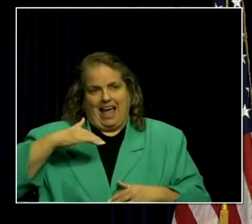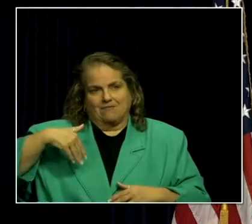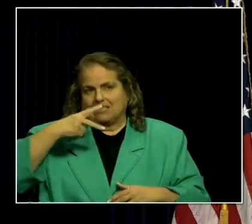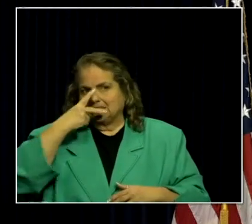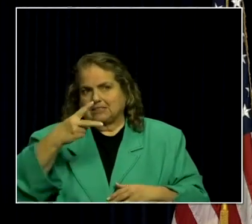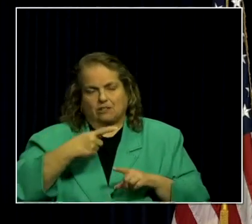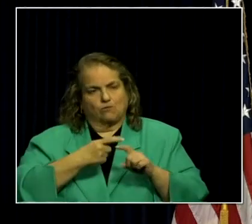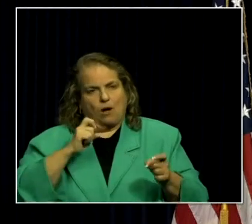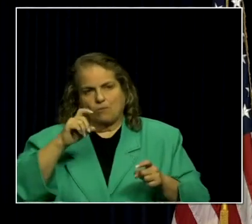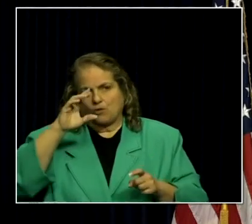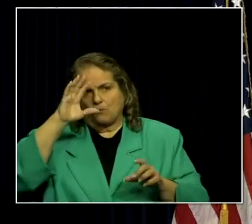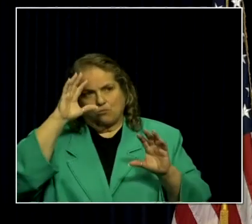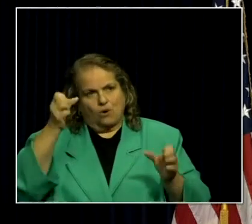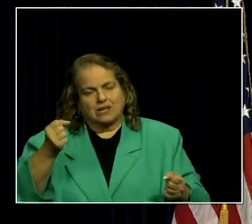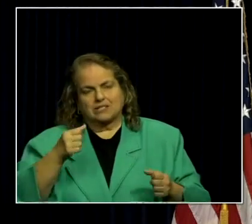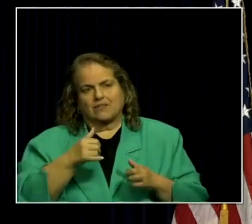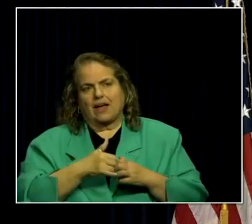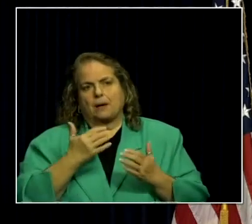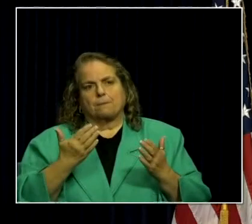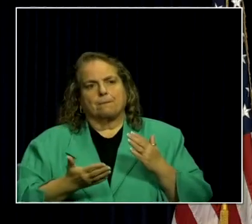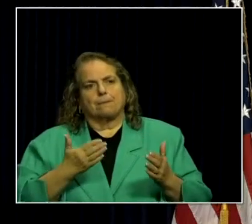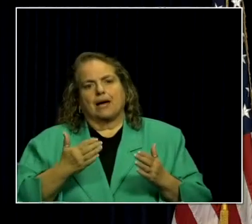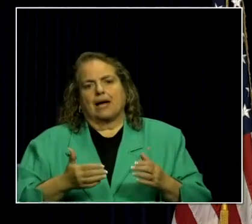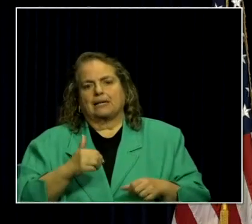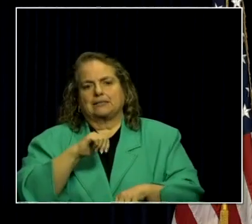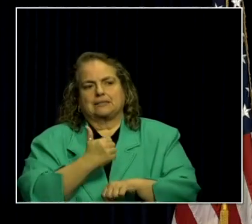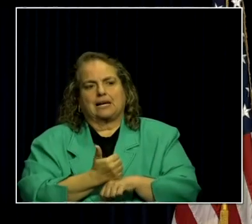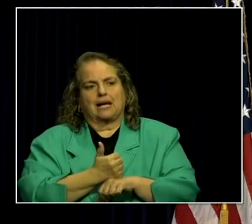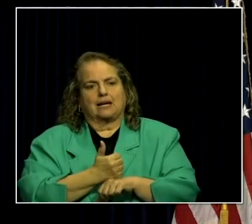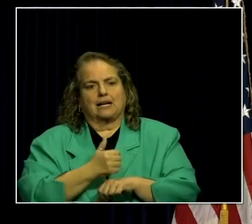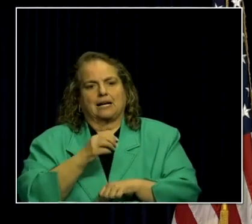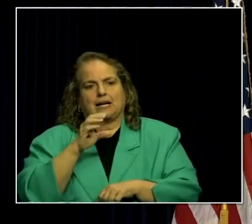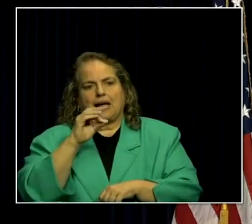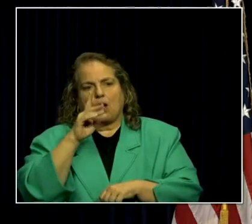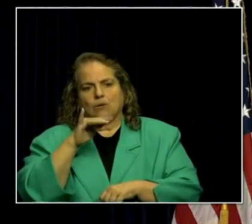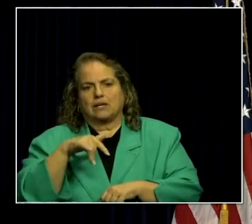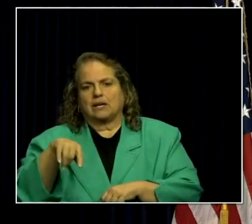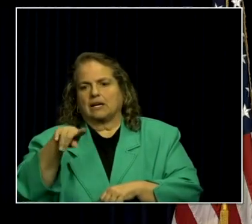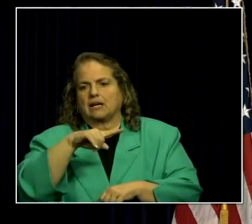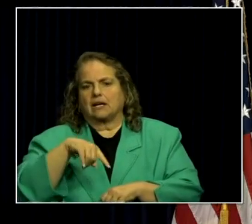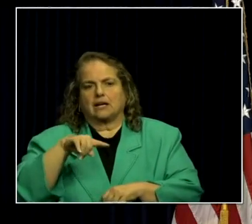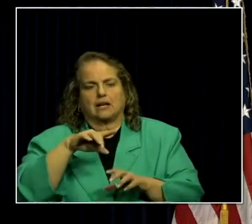classify different counties by how much social distancing they have to have.